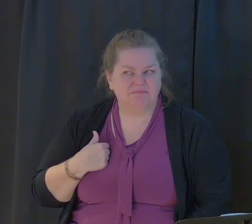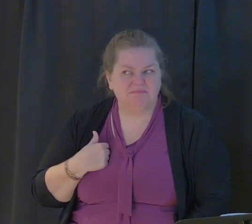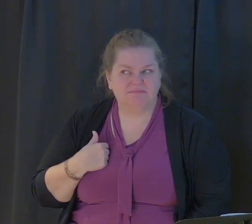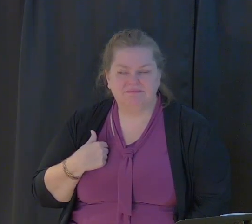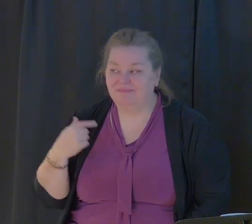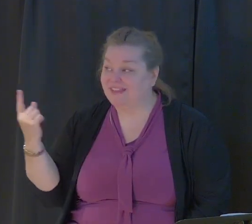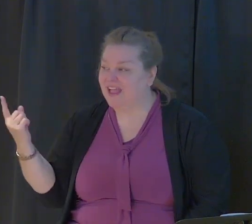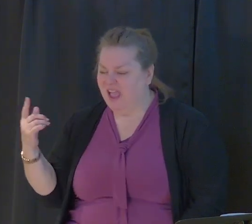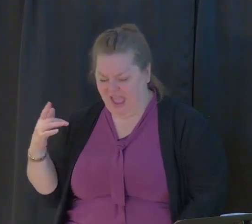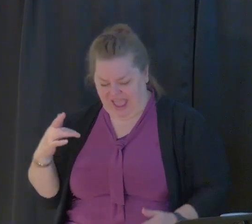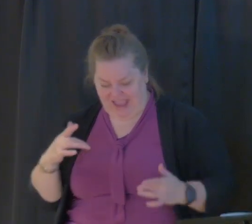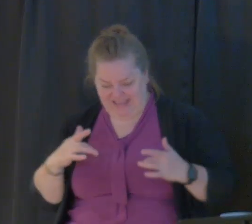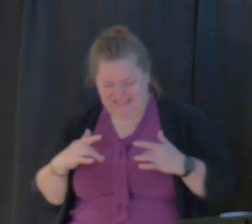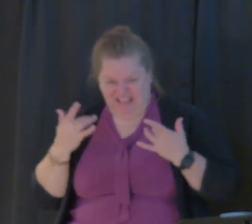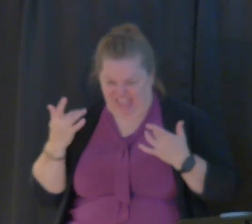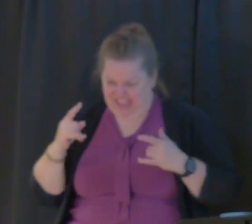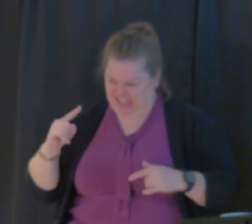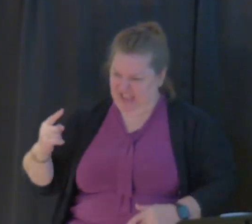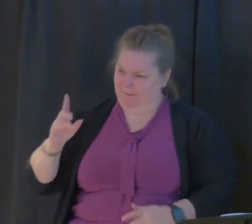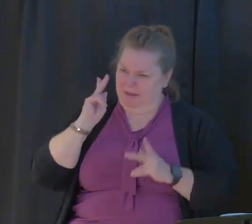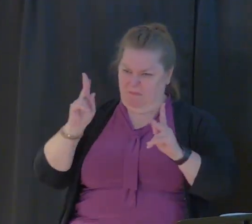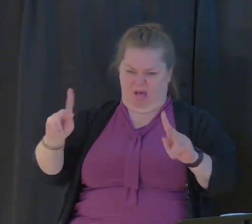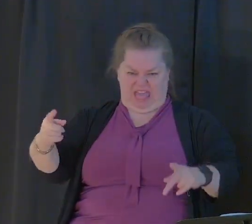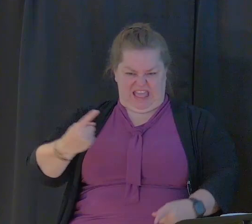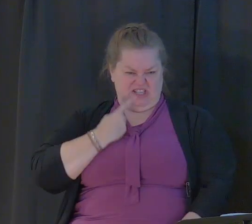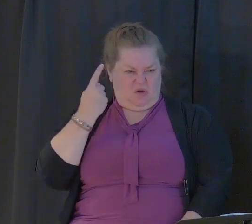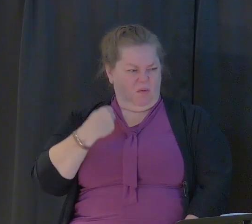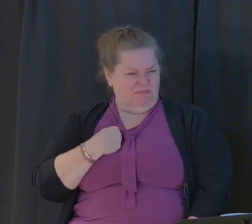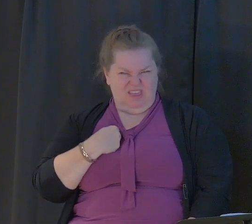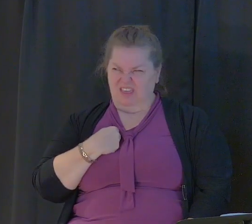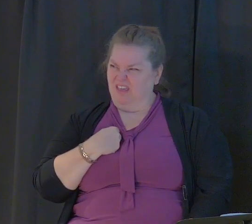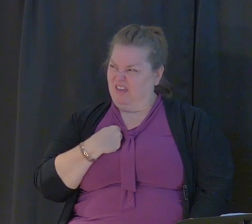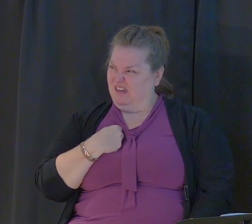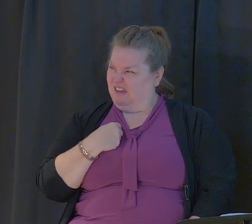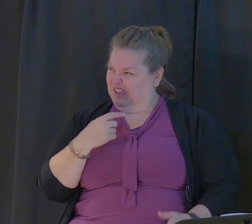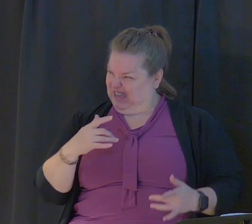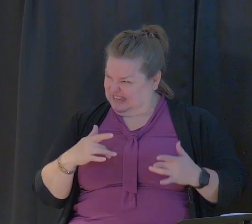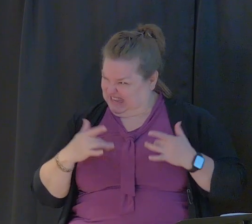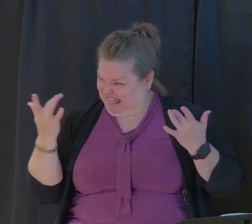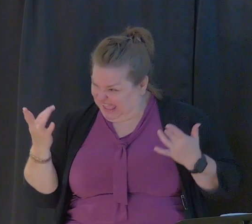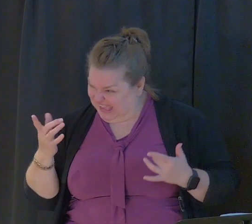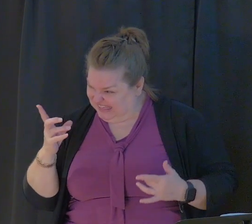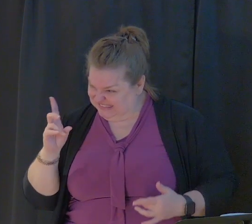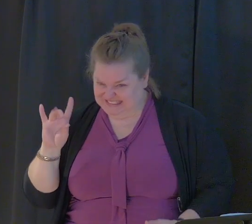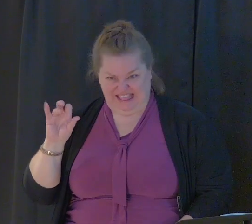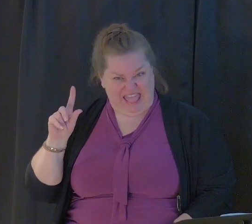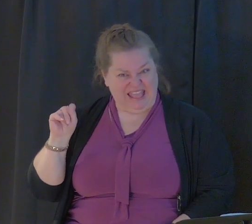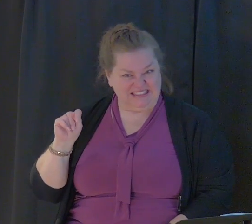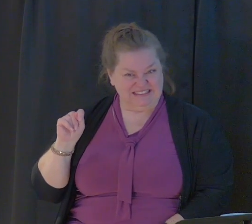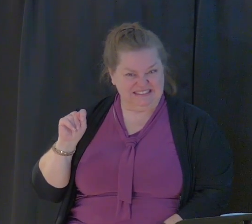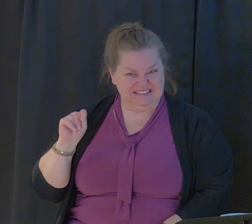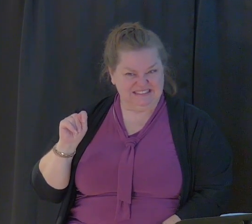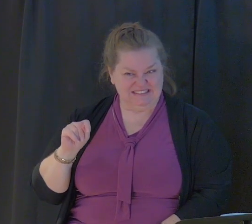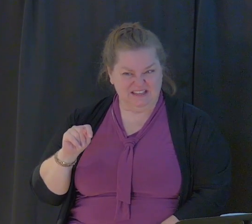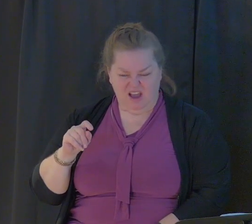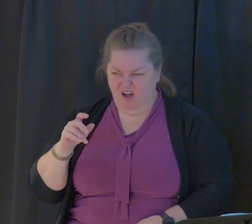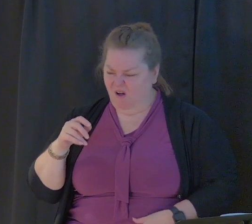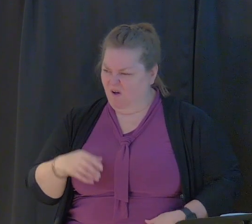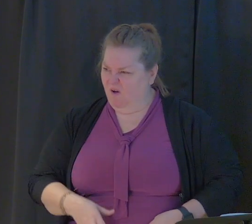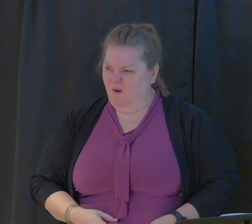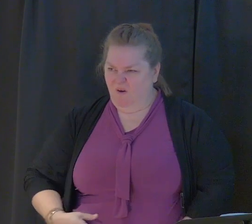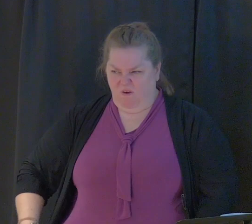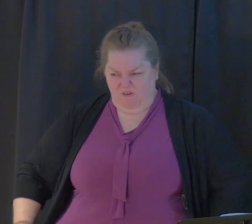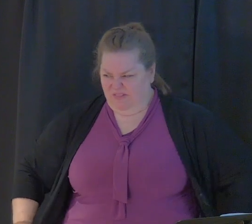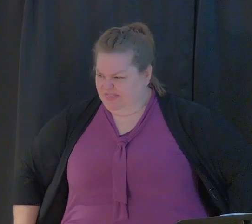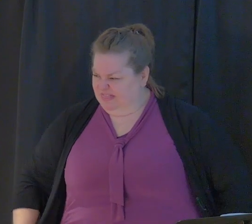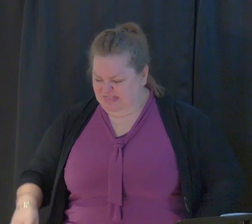I delight in the insults. Oh, wait, God, you don't understand. What they said about me.